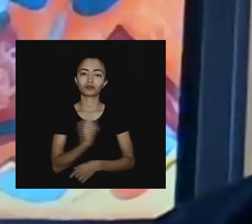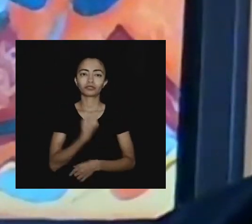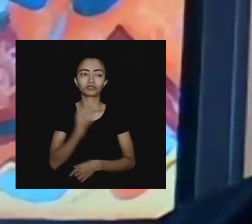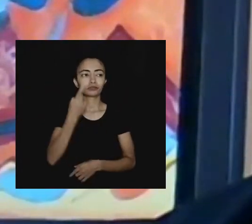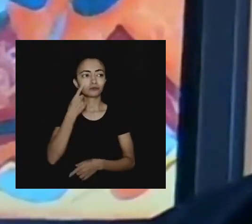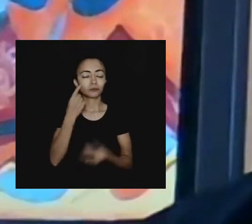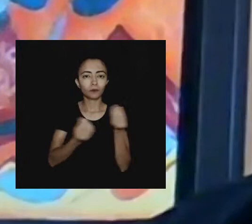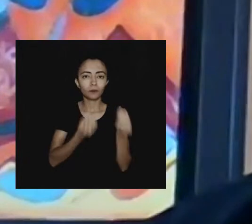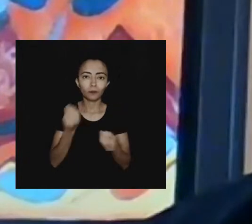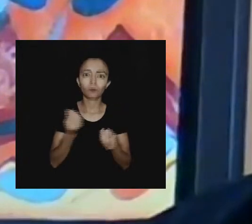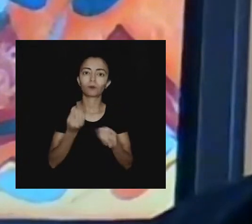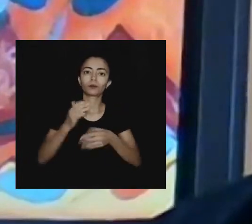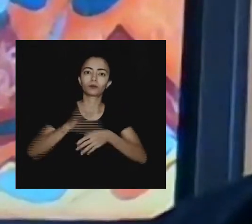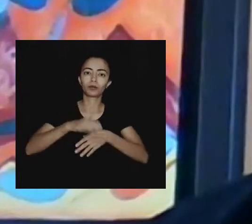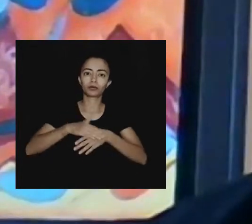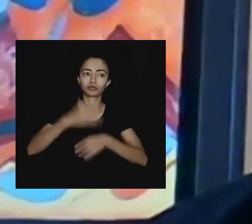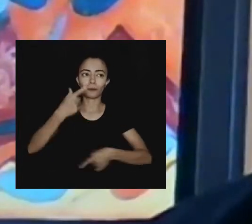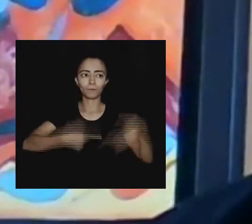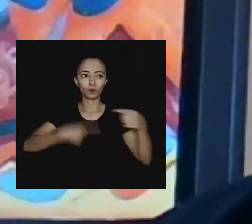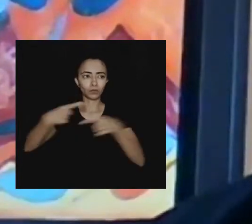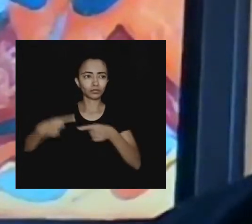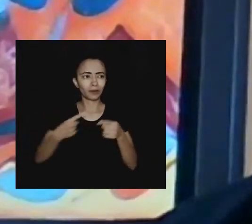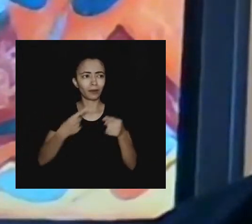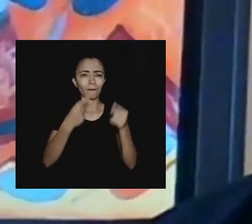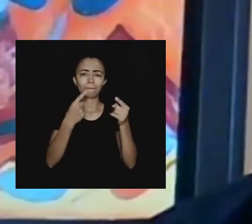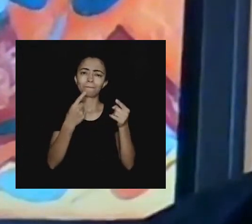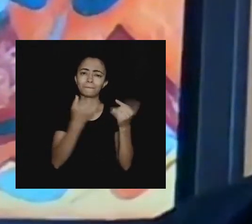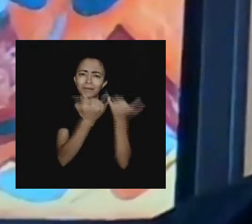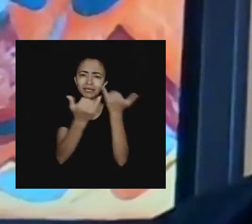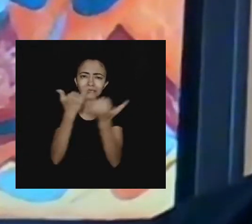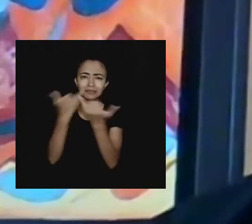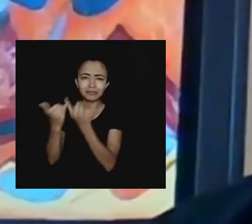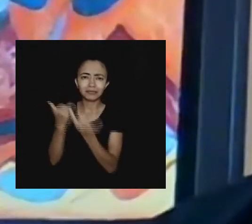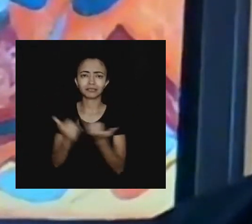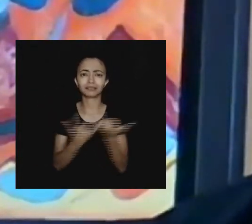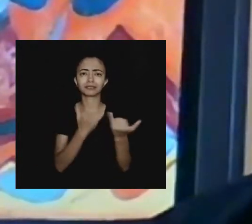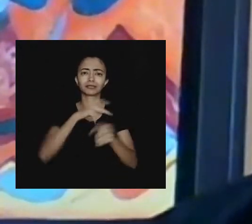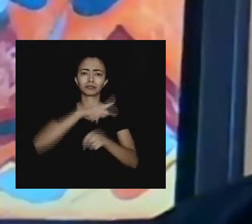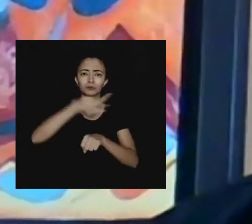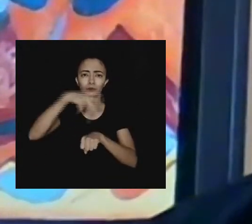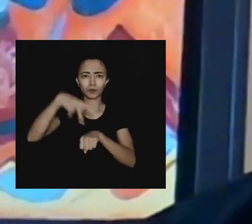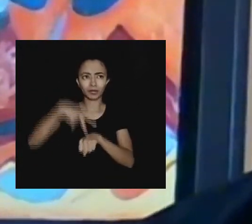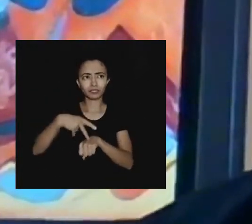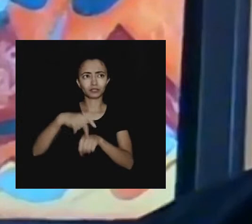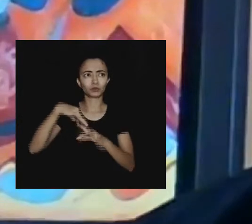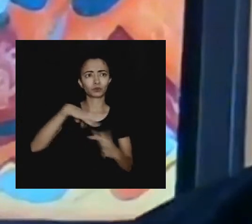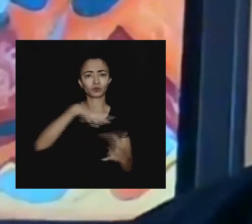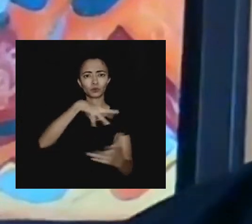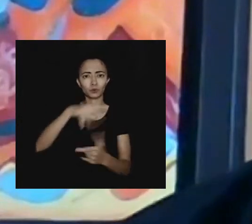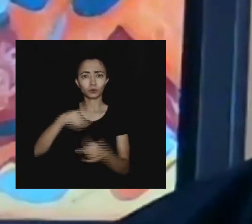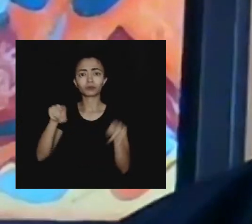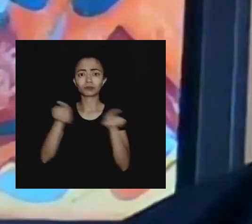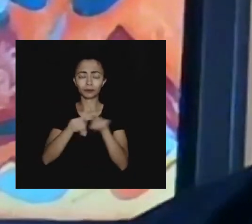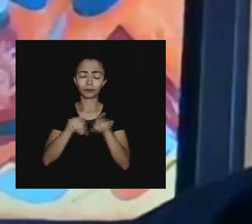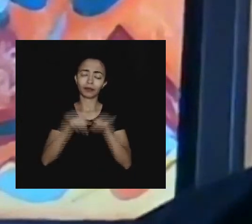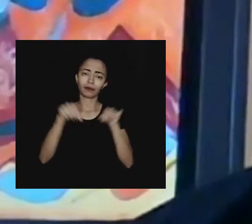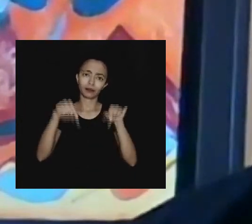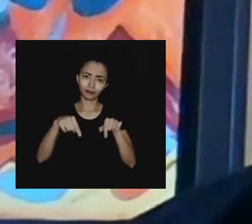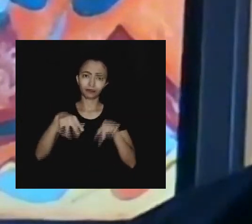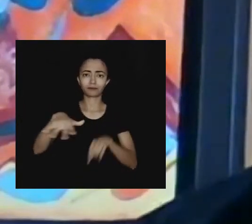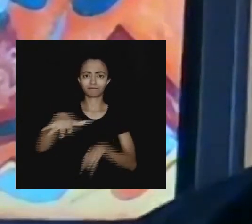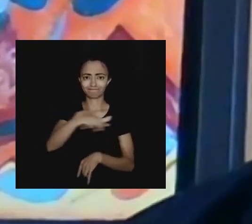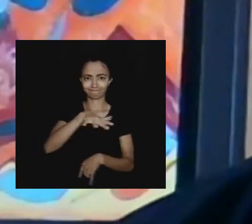this corporative policy is very similar all over the world, and it's similar here in our region as well. And in